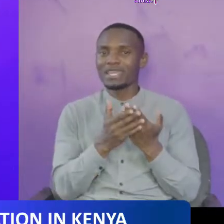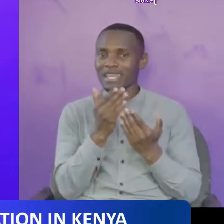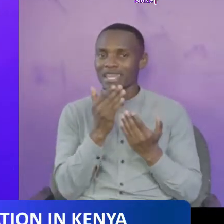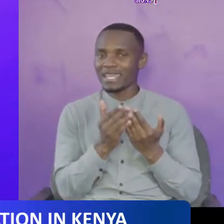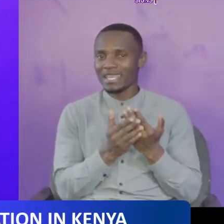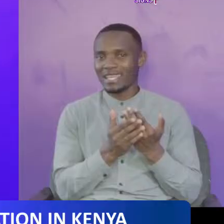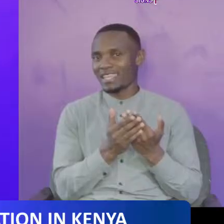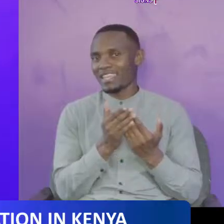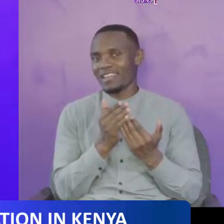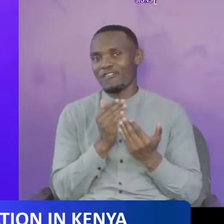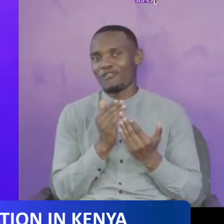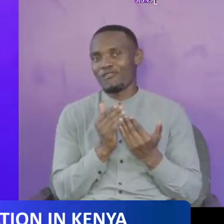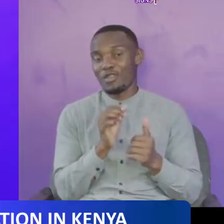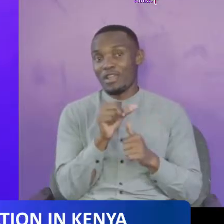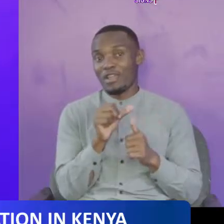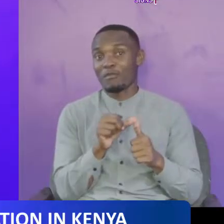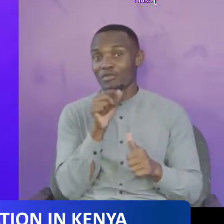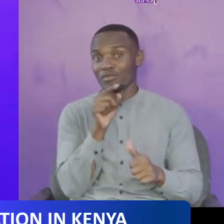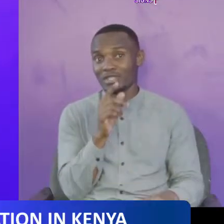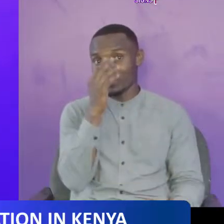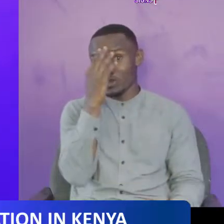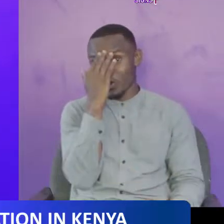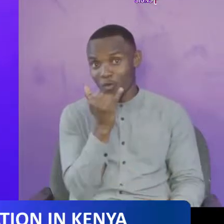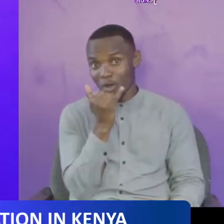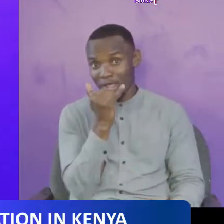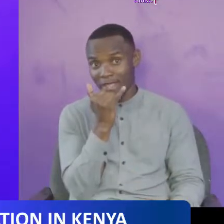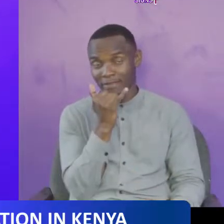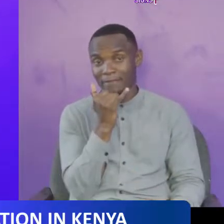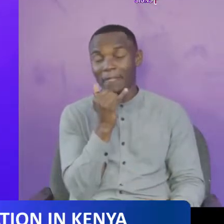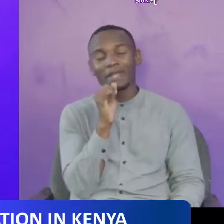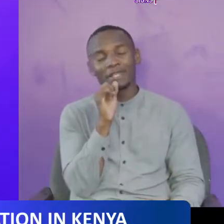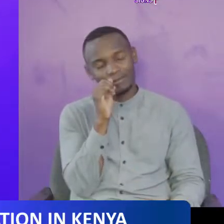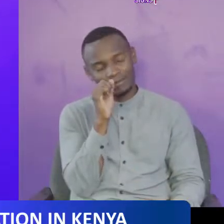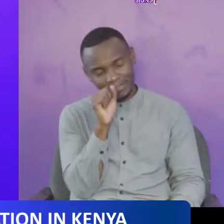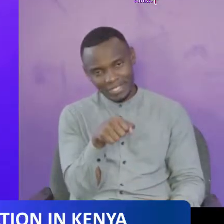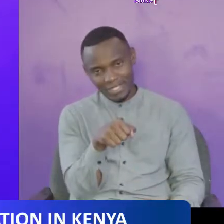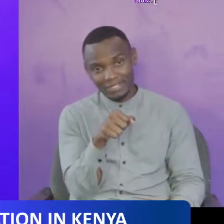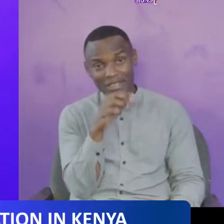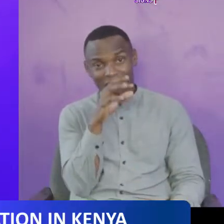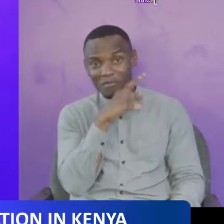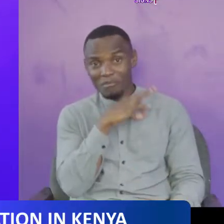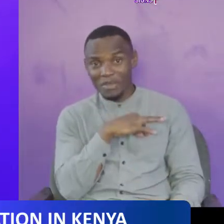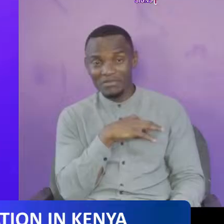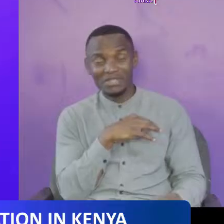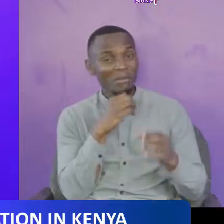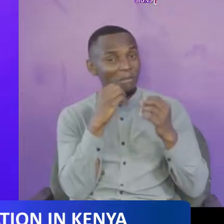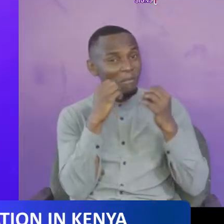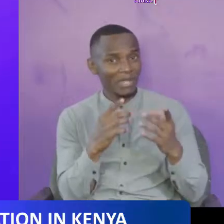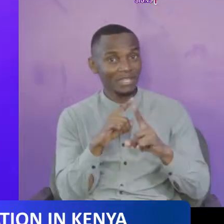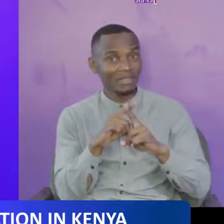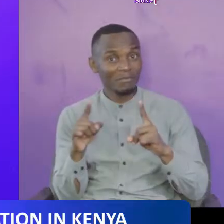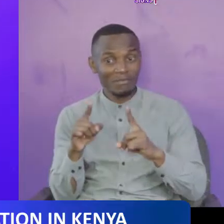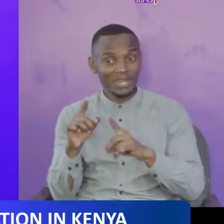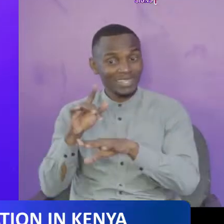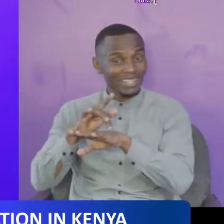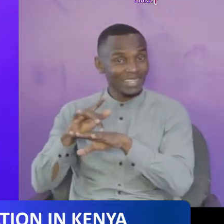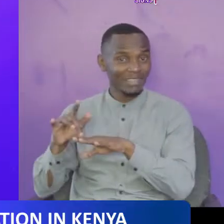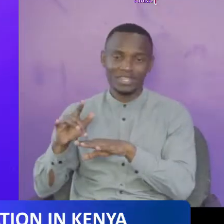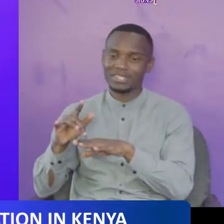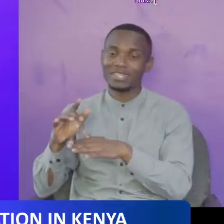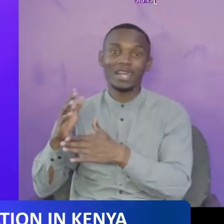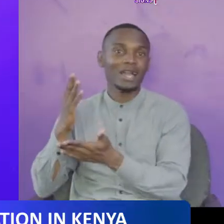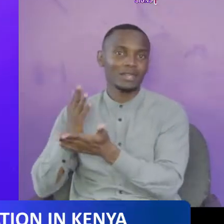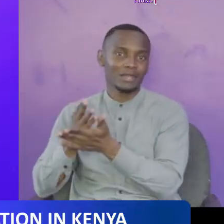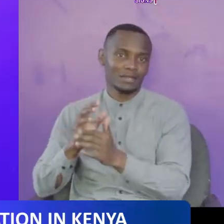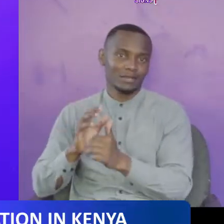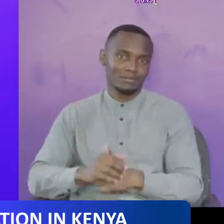giant. Yeah. Because it's true, the pros are many, but the cons are so real. I found myself talking to my hubby,